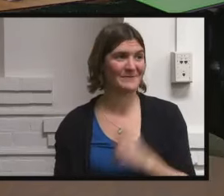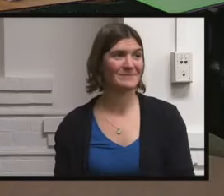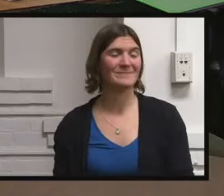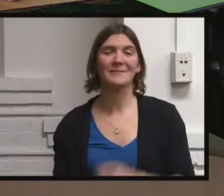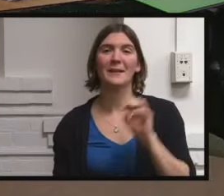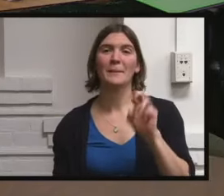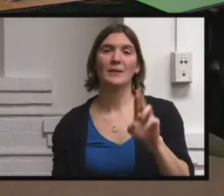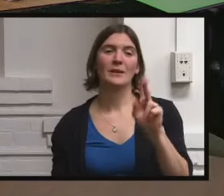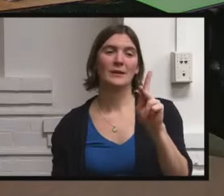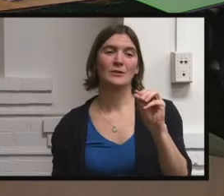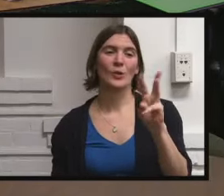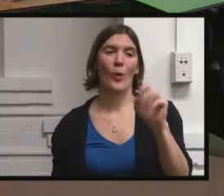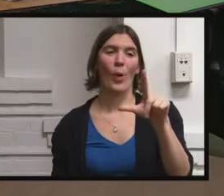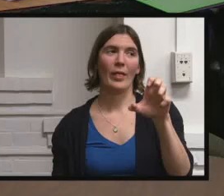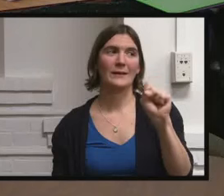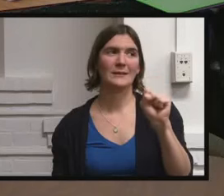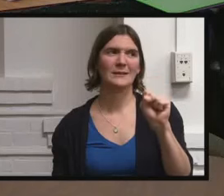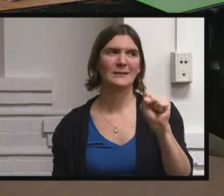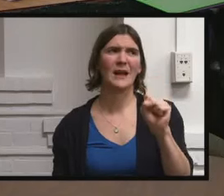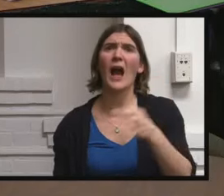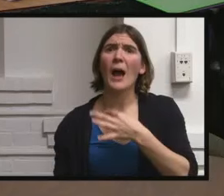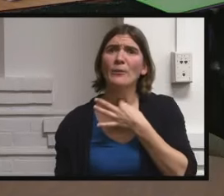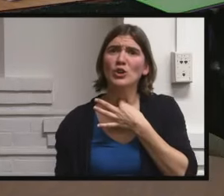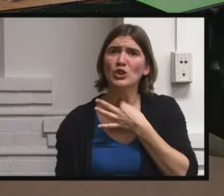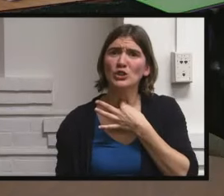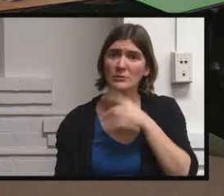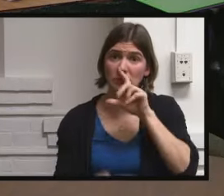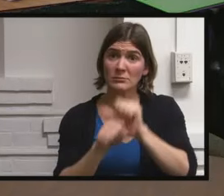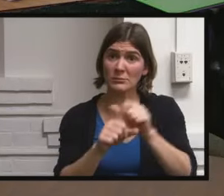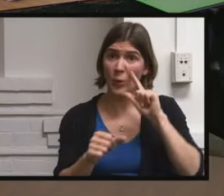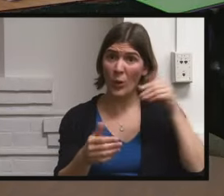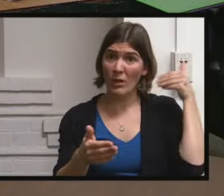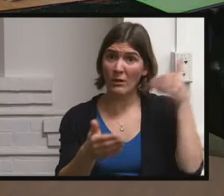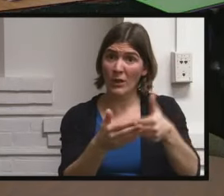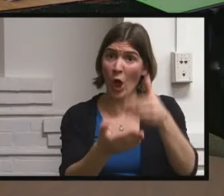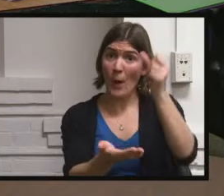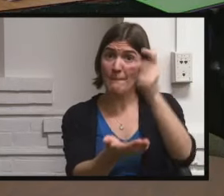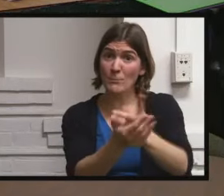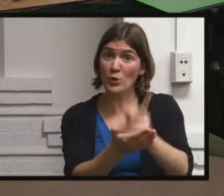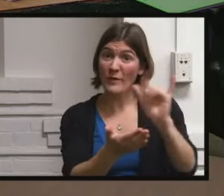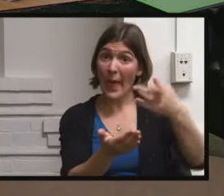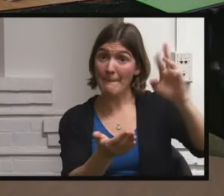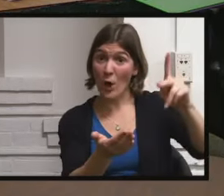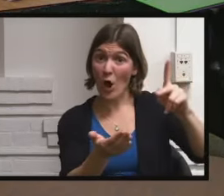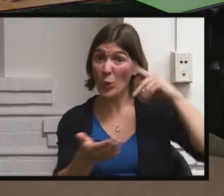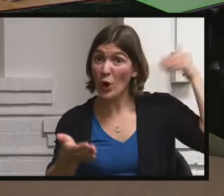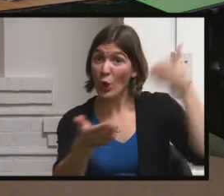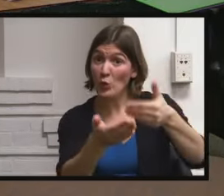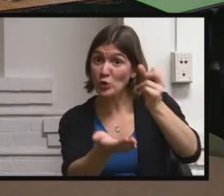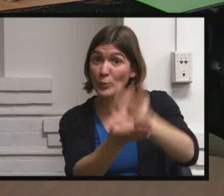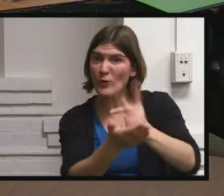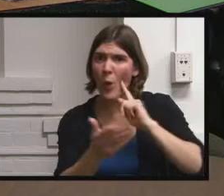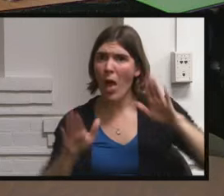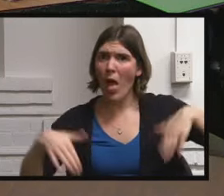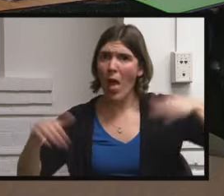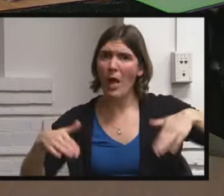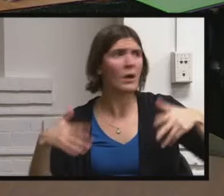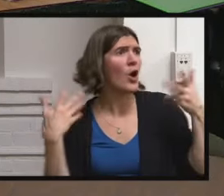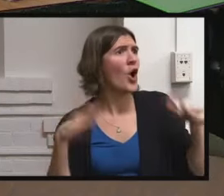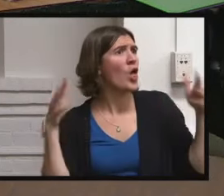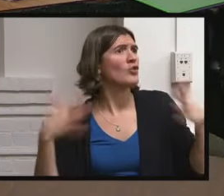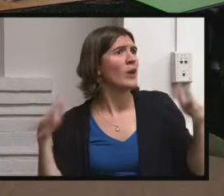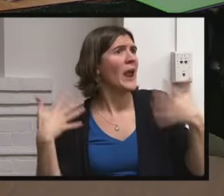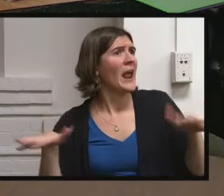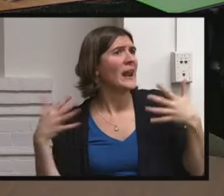Mr. Knowles. Yeah, Bill, I just want to know how close are we to approve the dog park? Are we getting close to it? It's already all